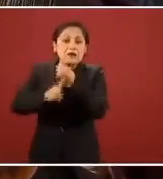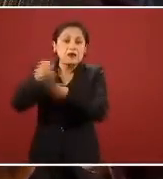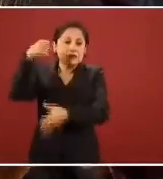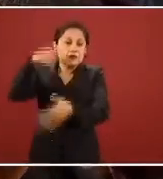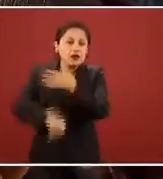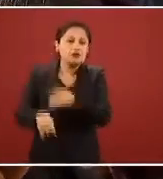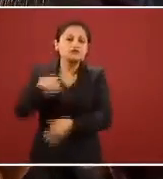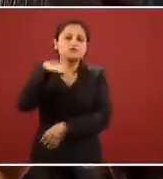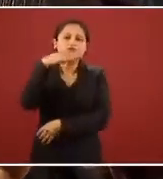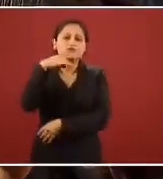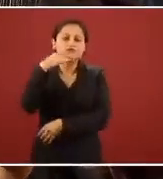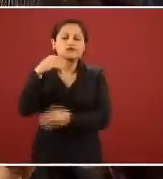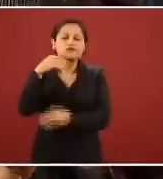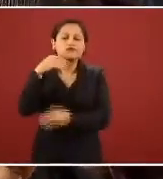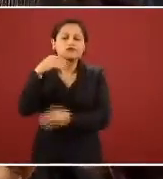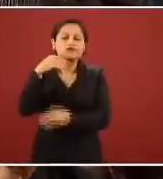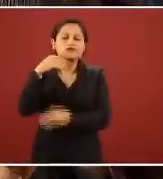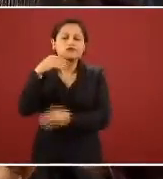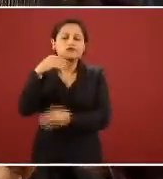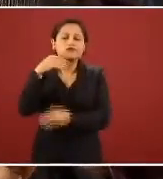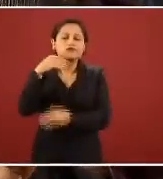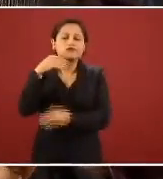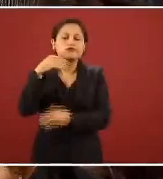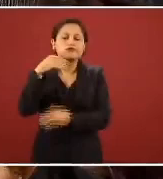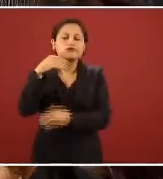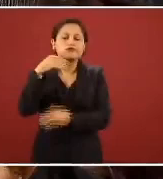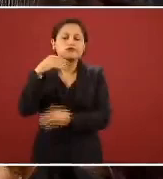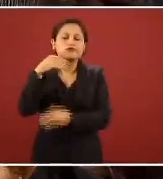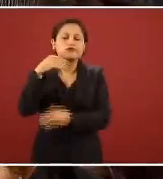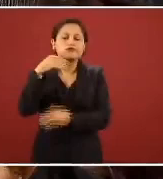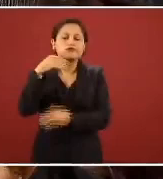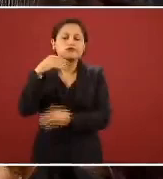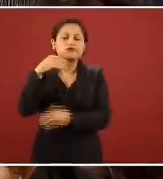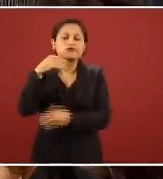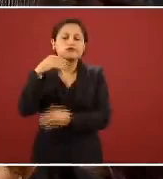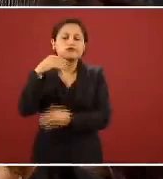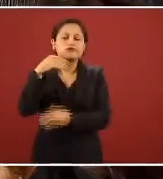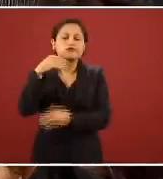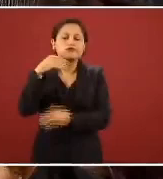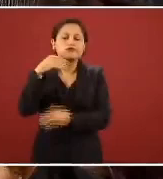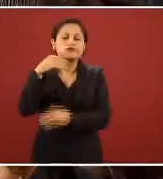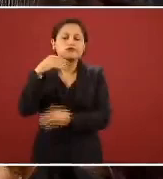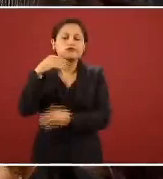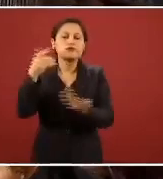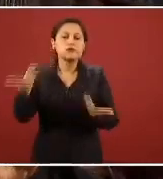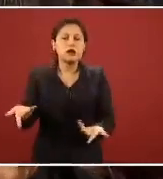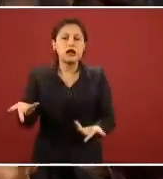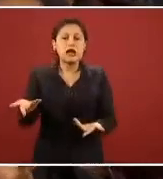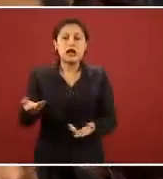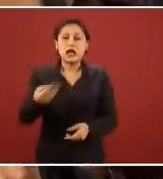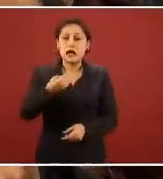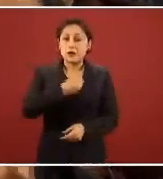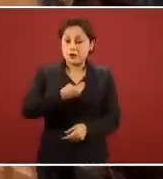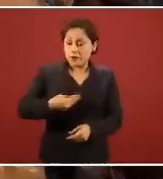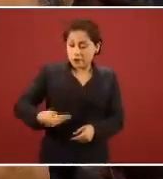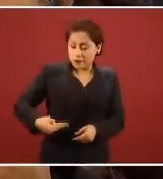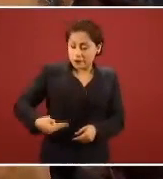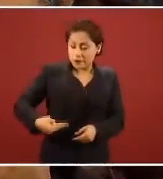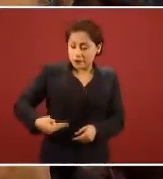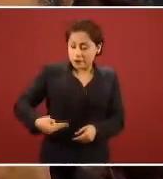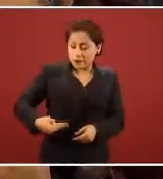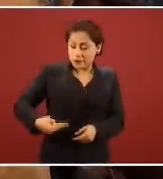Fiscales, policías ministeriales, district attorneys, municipal police, policías de